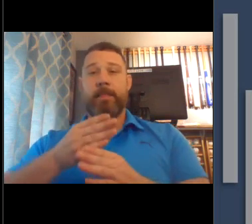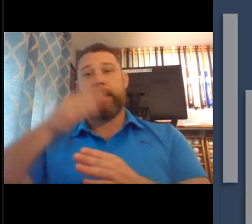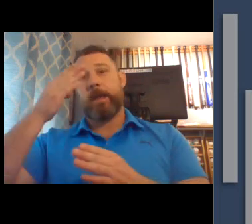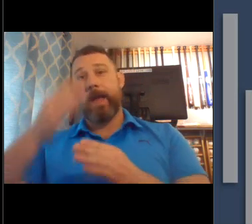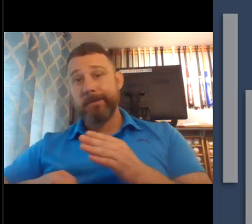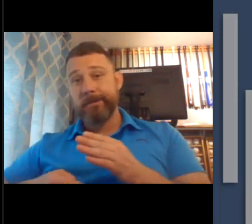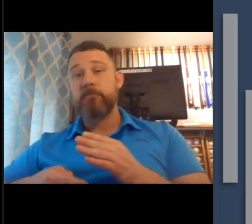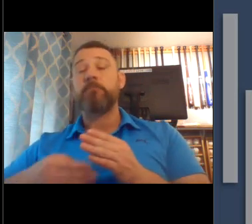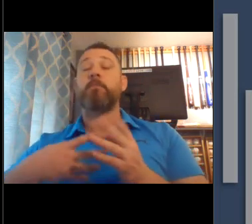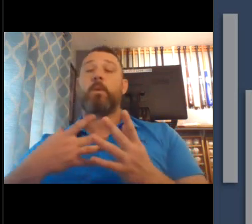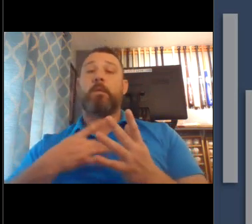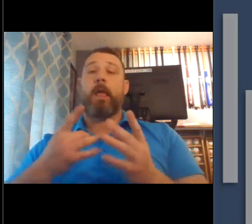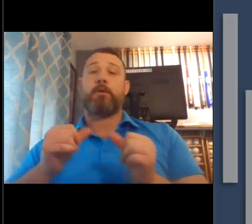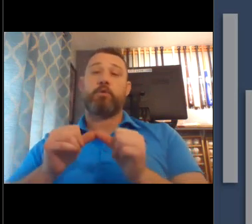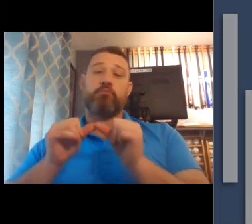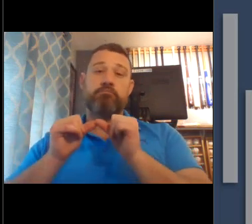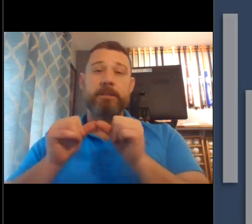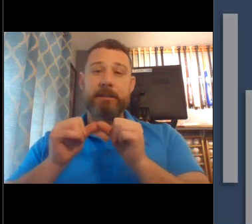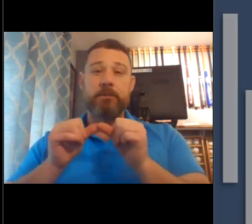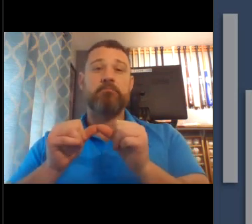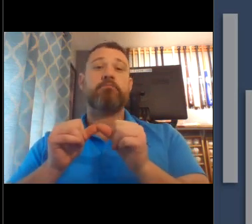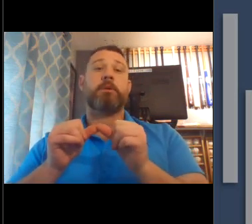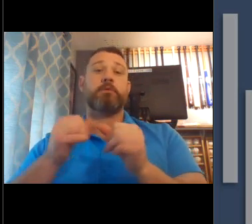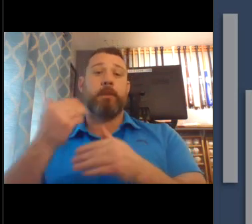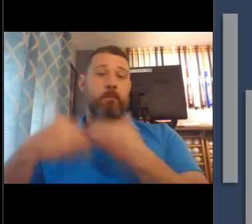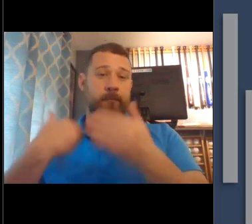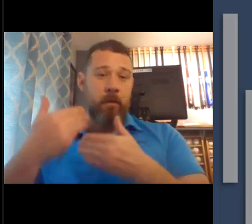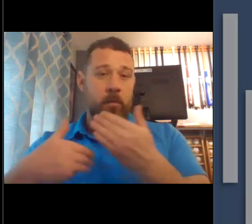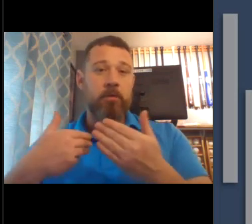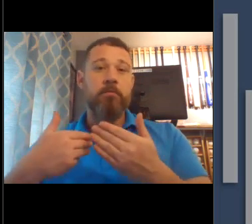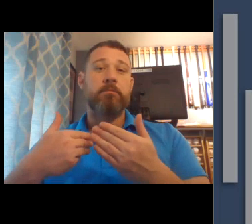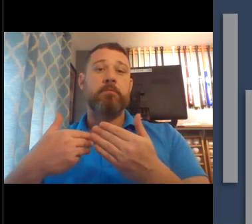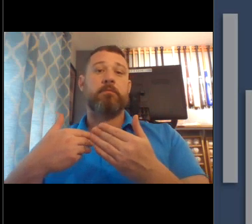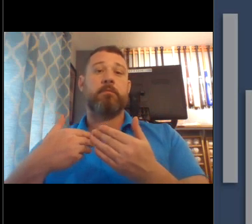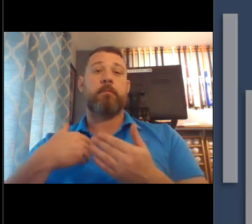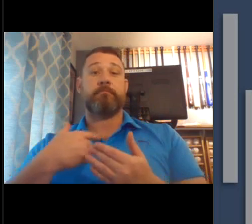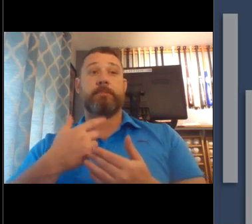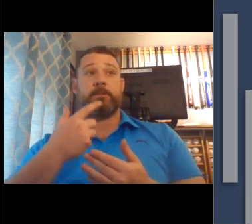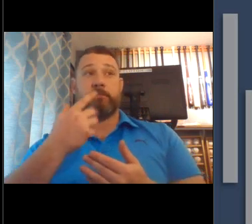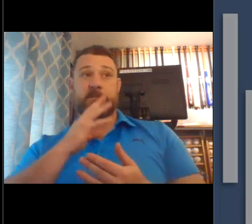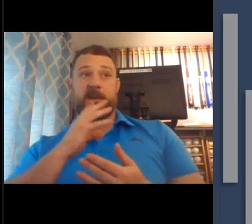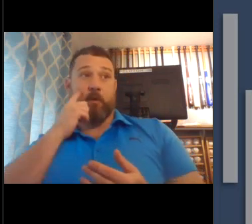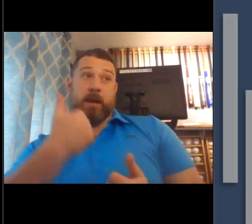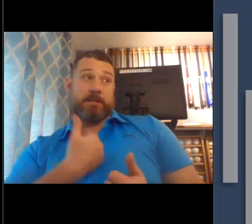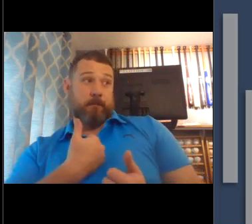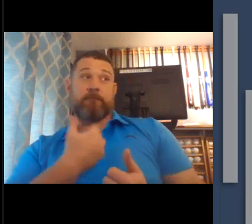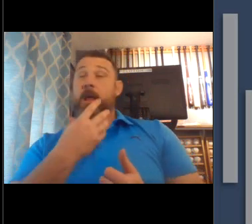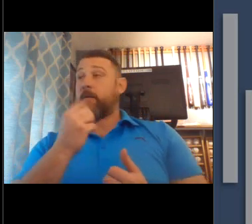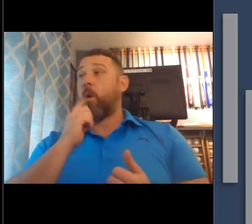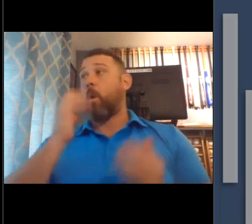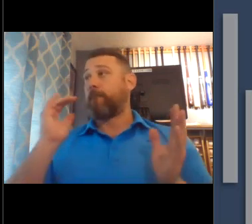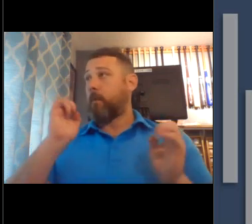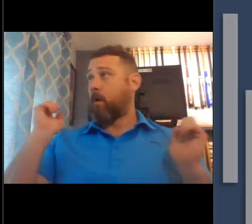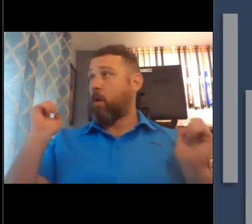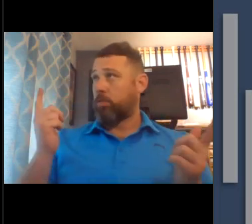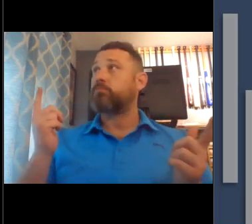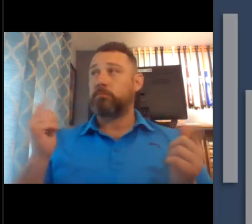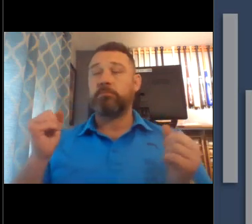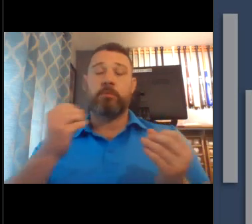to continue this as we move forward. I'm speaking on behalf of myself and hopefully from all of us. And so thank